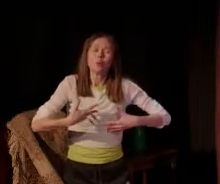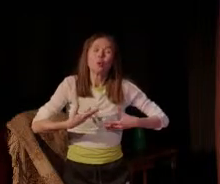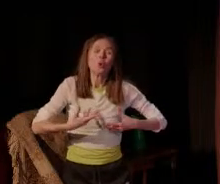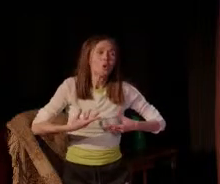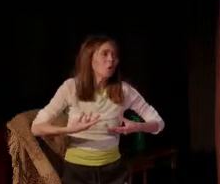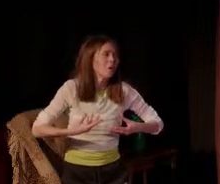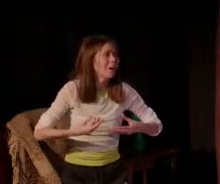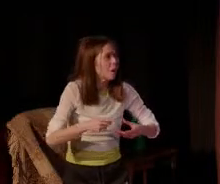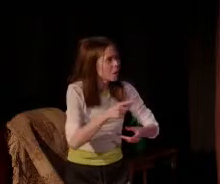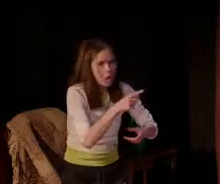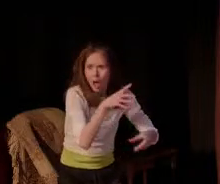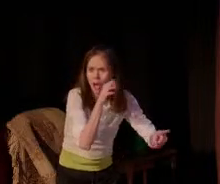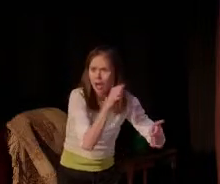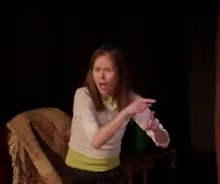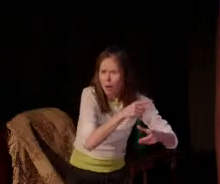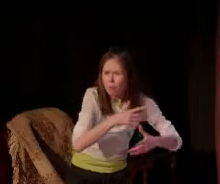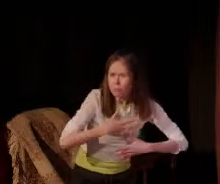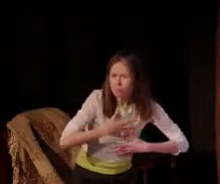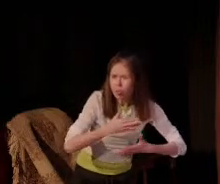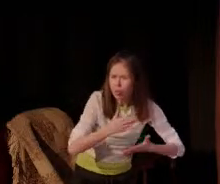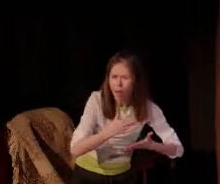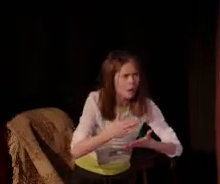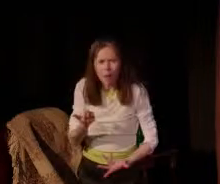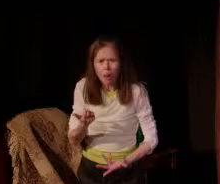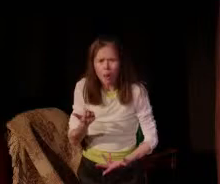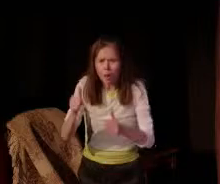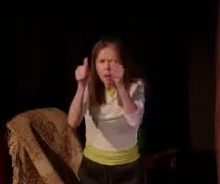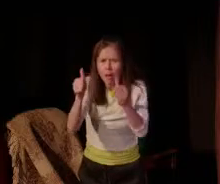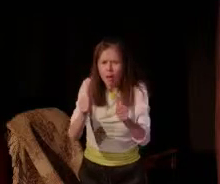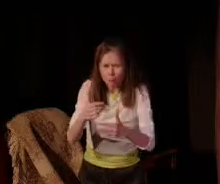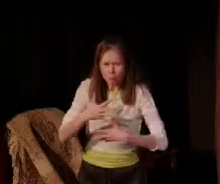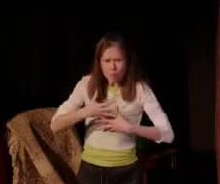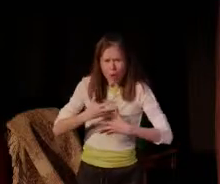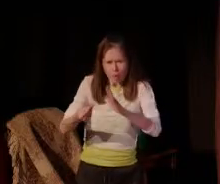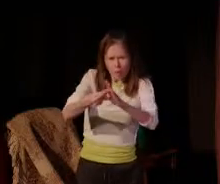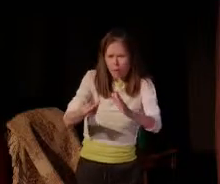she softly breathes. What chisel yet can...